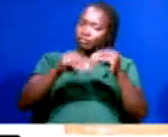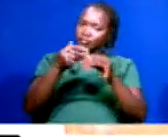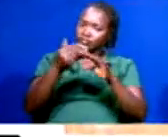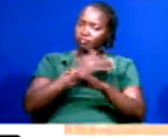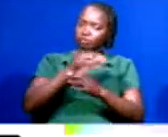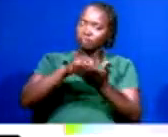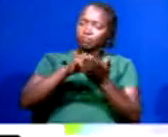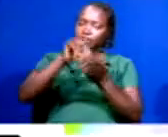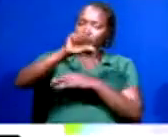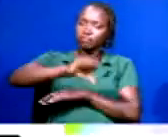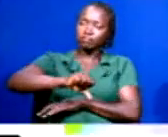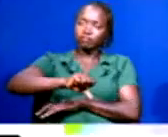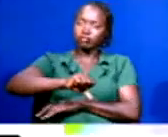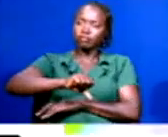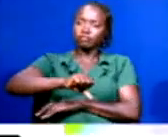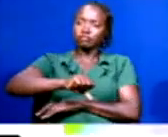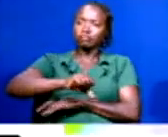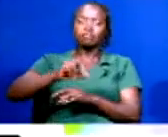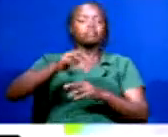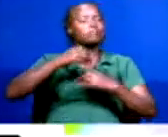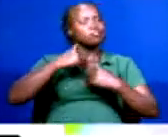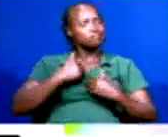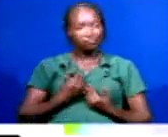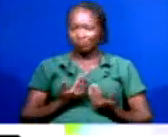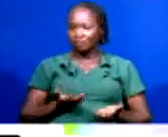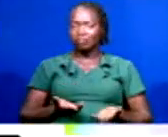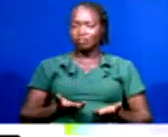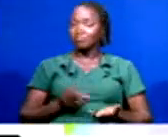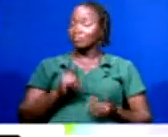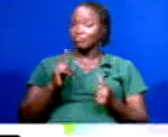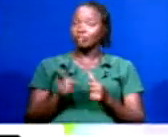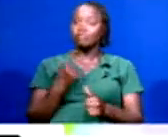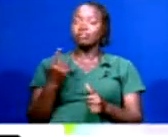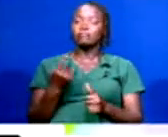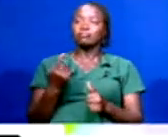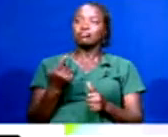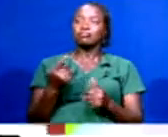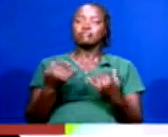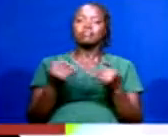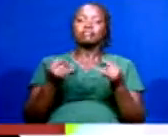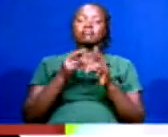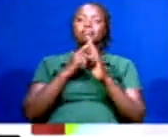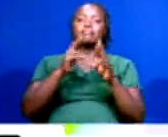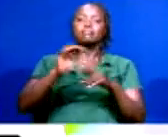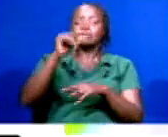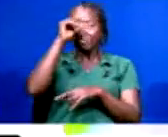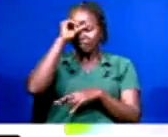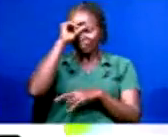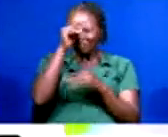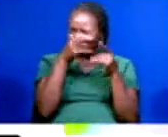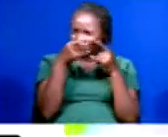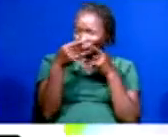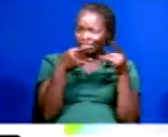situation worsens. We are really exhausted. Being as the first line of response, the county government, we have been struggling with